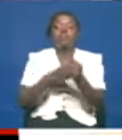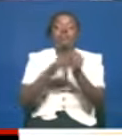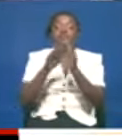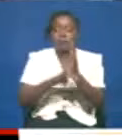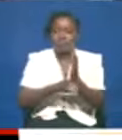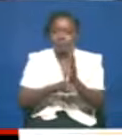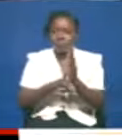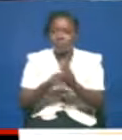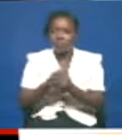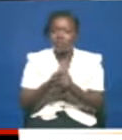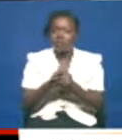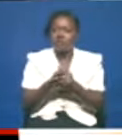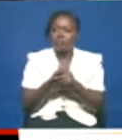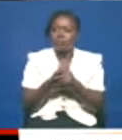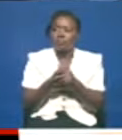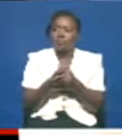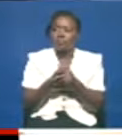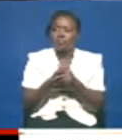leadership.